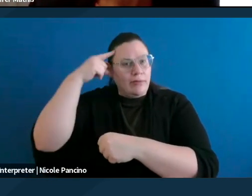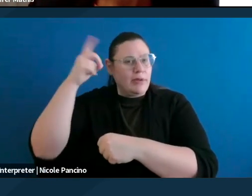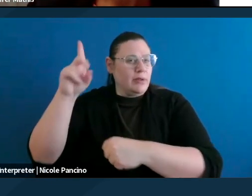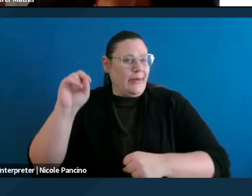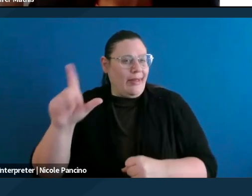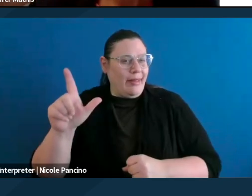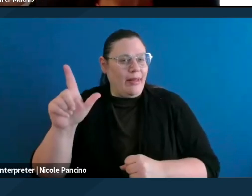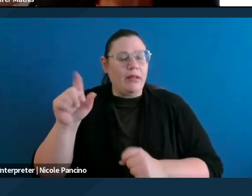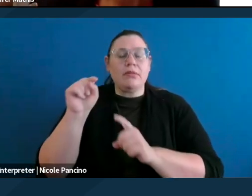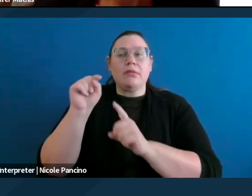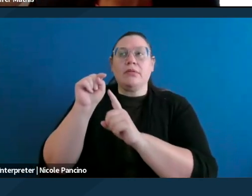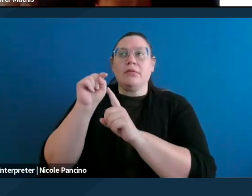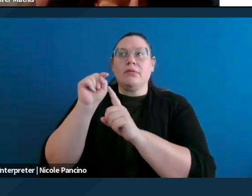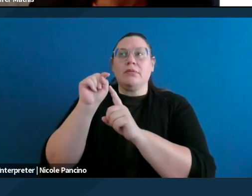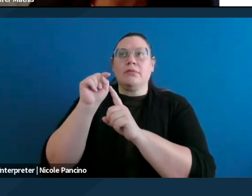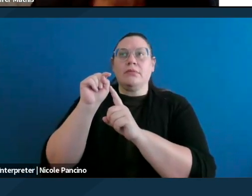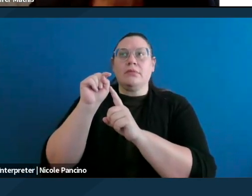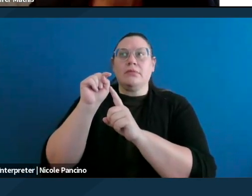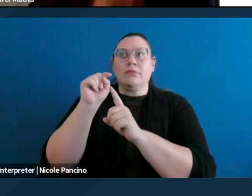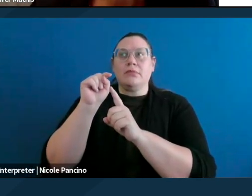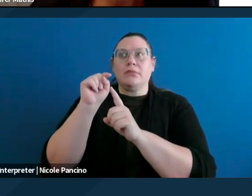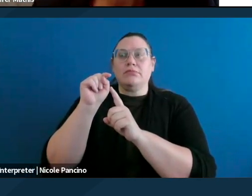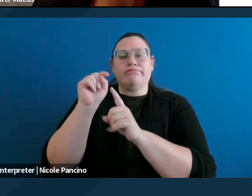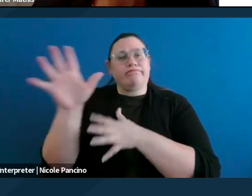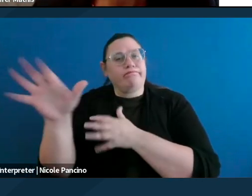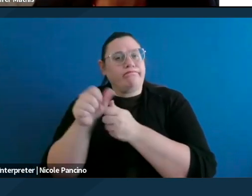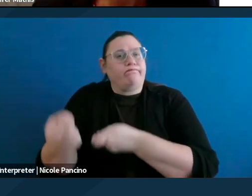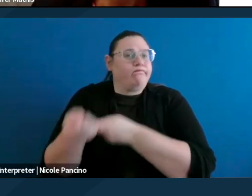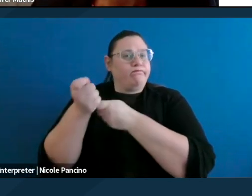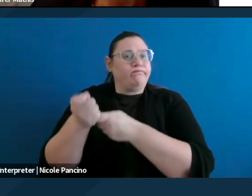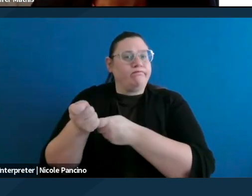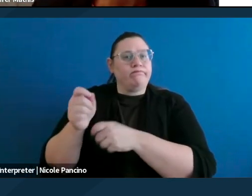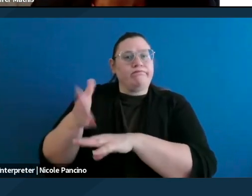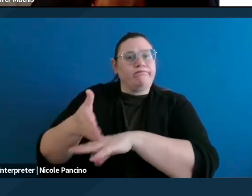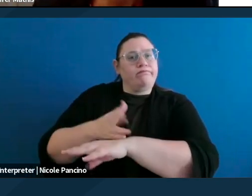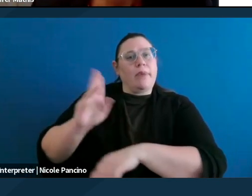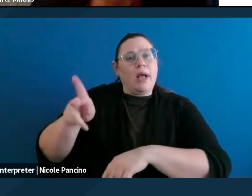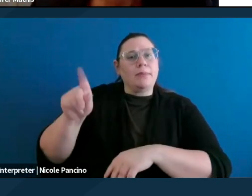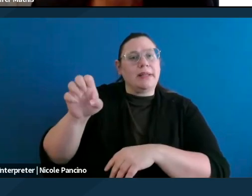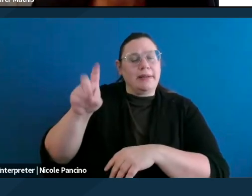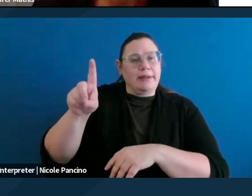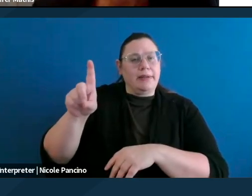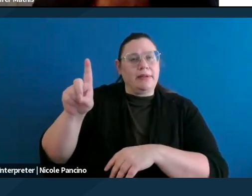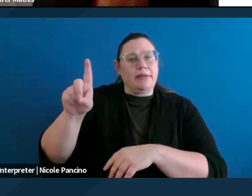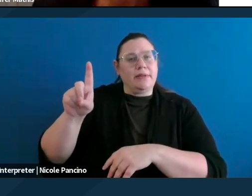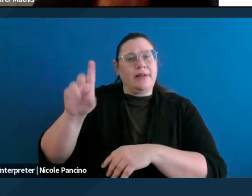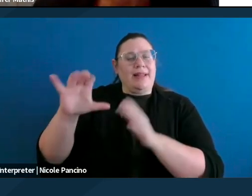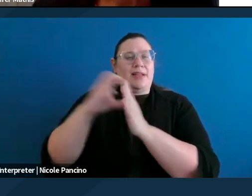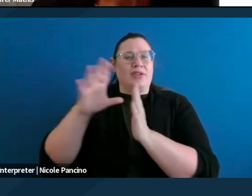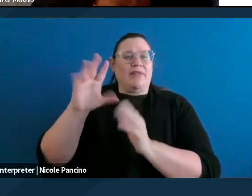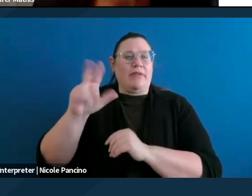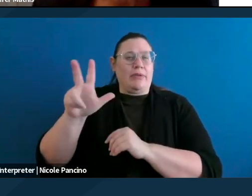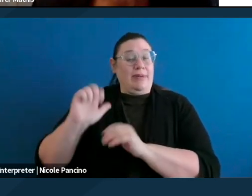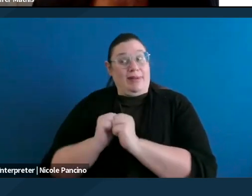Labor, had updated its Section 503 implementing regulations for the first